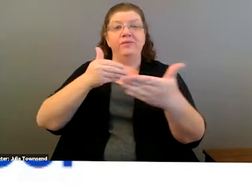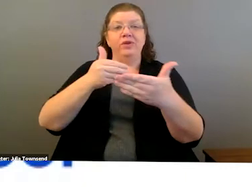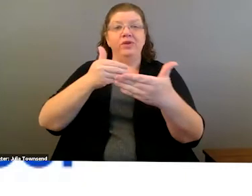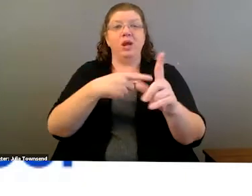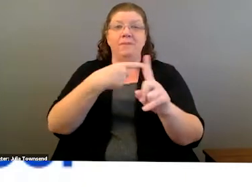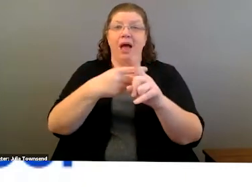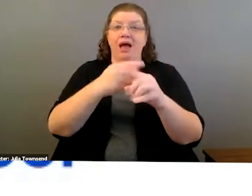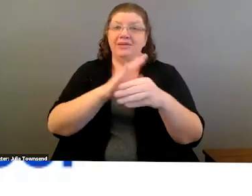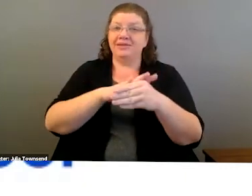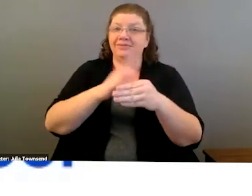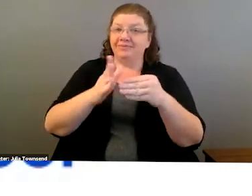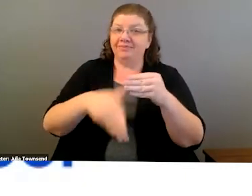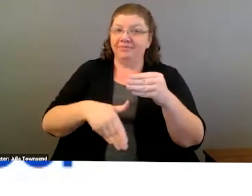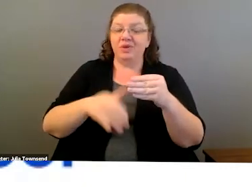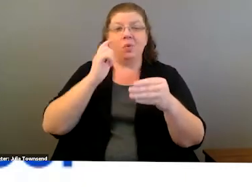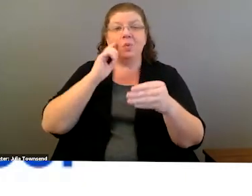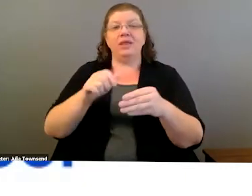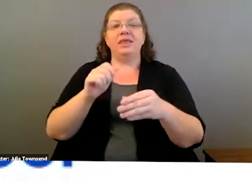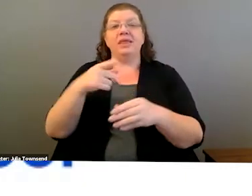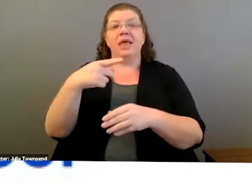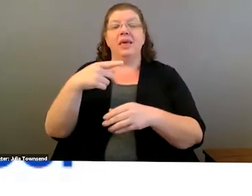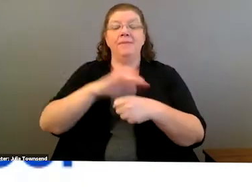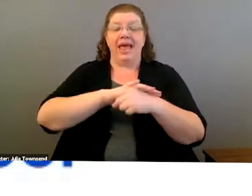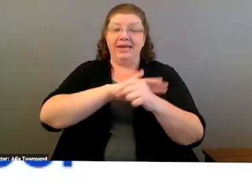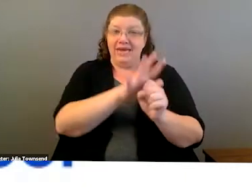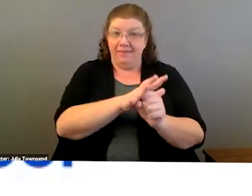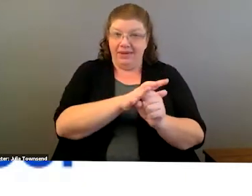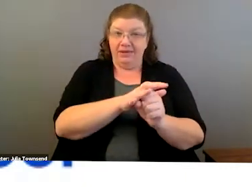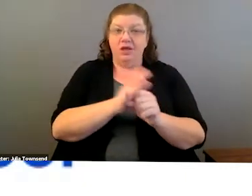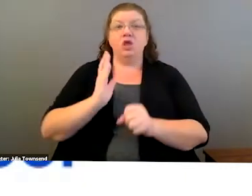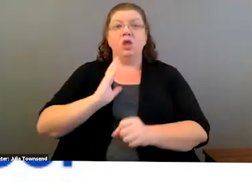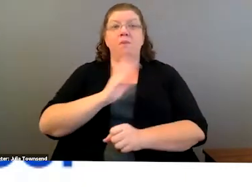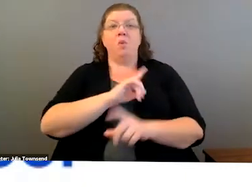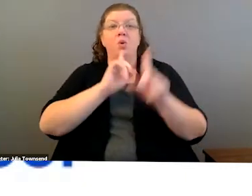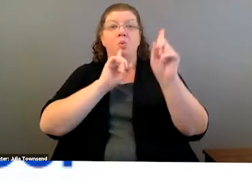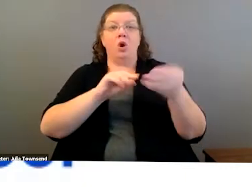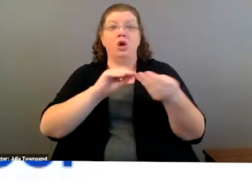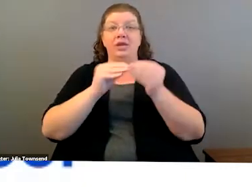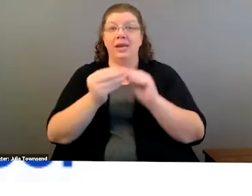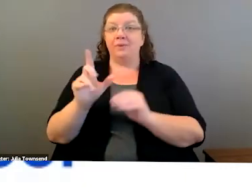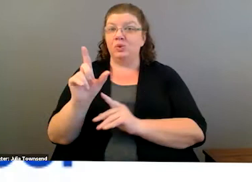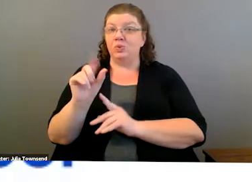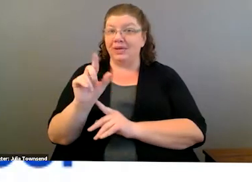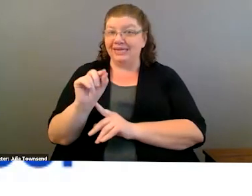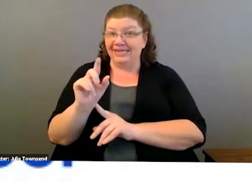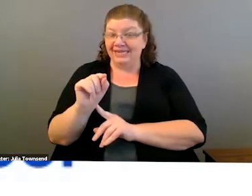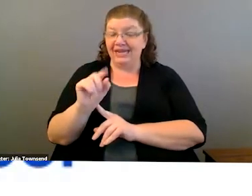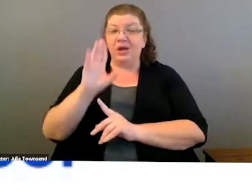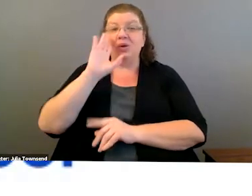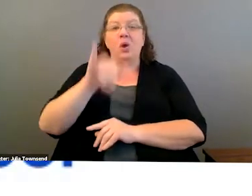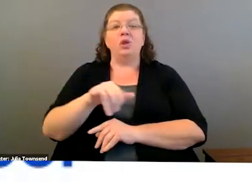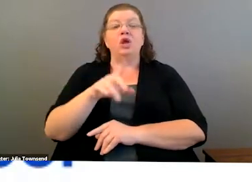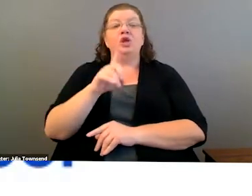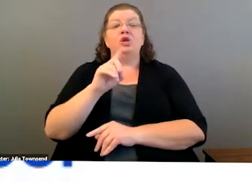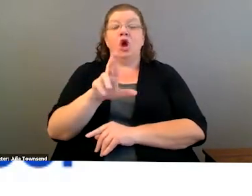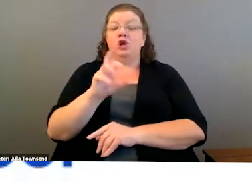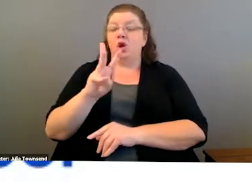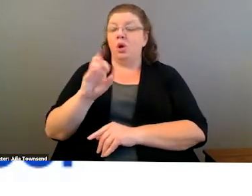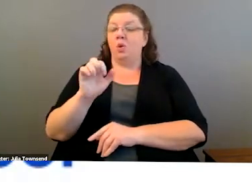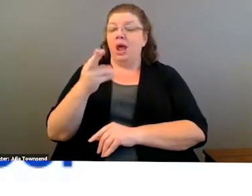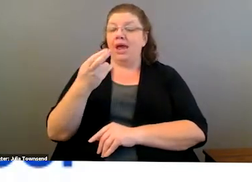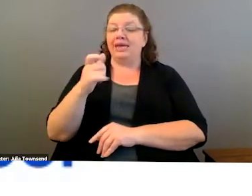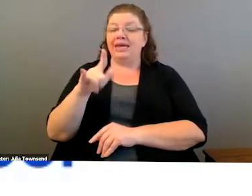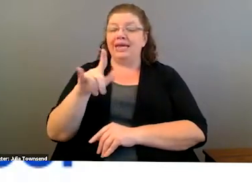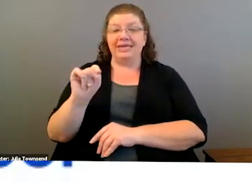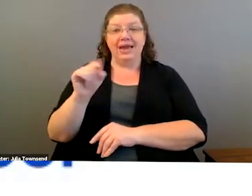positive outlook here with our pandemic. Board report number 20. I know that Dr. Waganek wanted